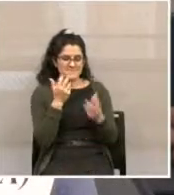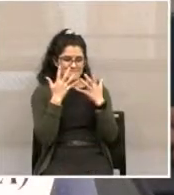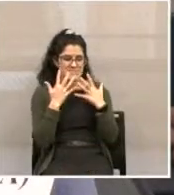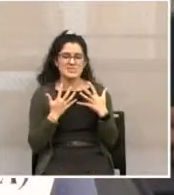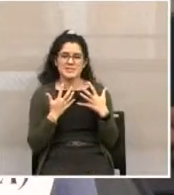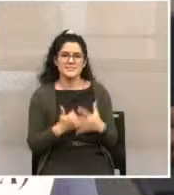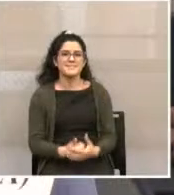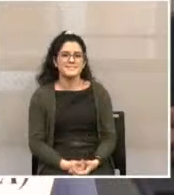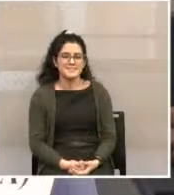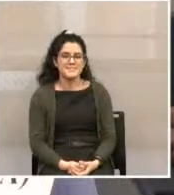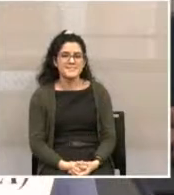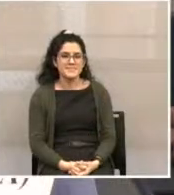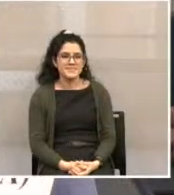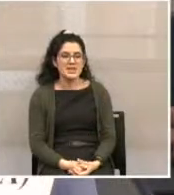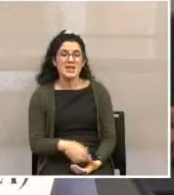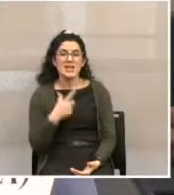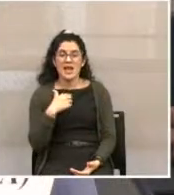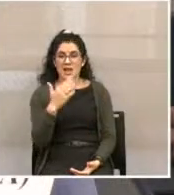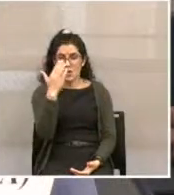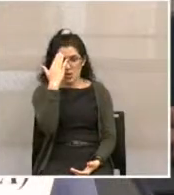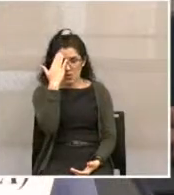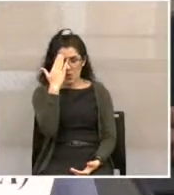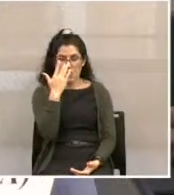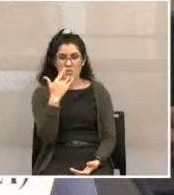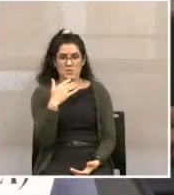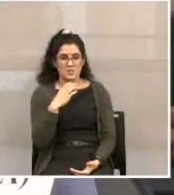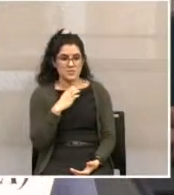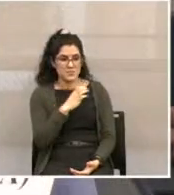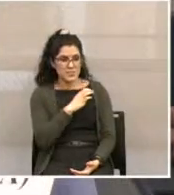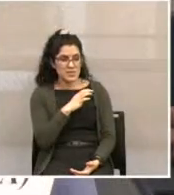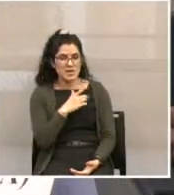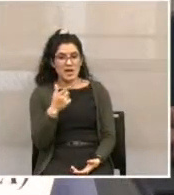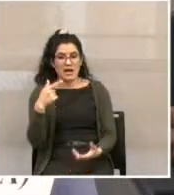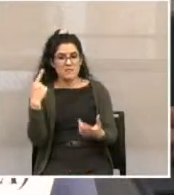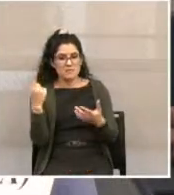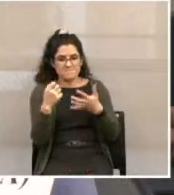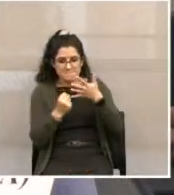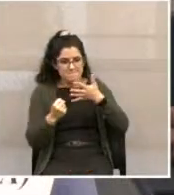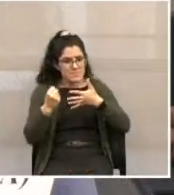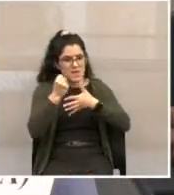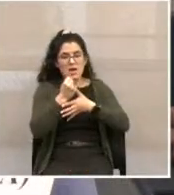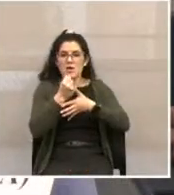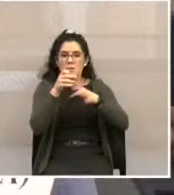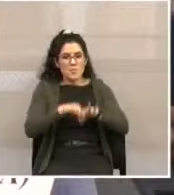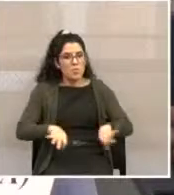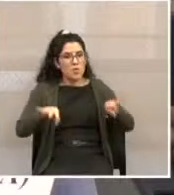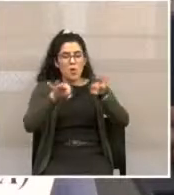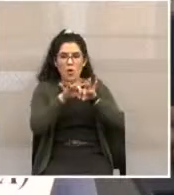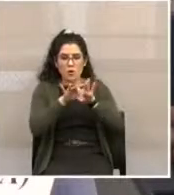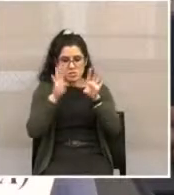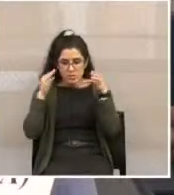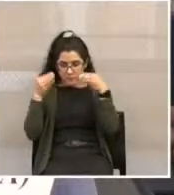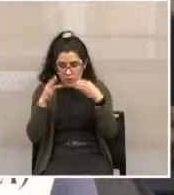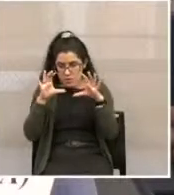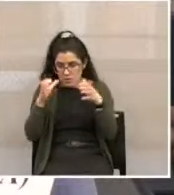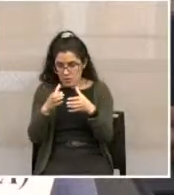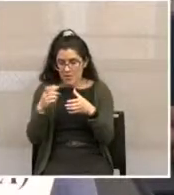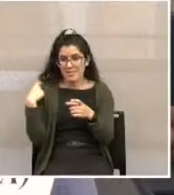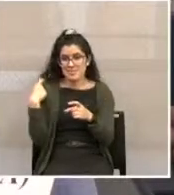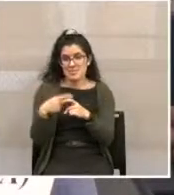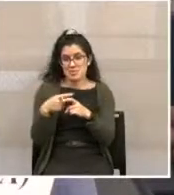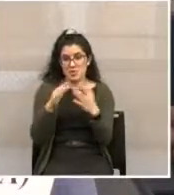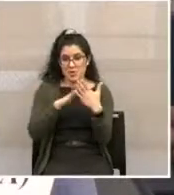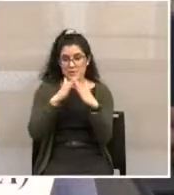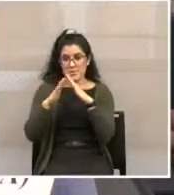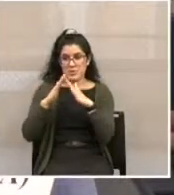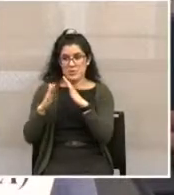disheartening. And I know the Congressional Hispanic Caucus has made this a priority, given its target on Latino communities and the harm